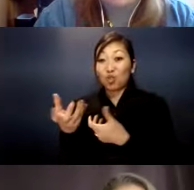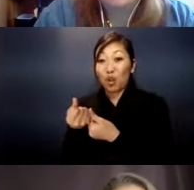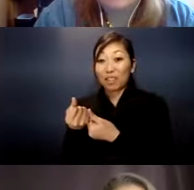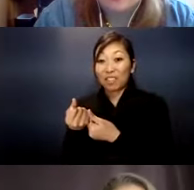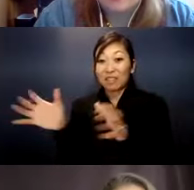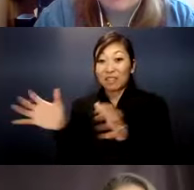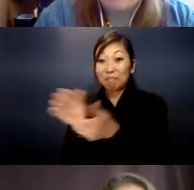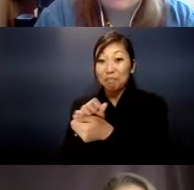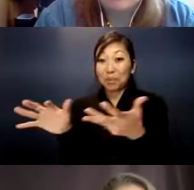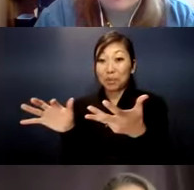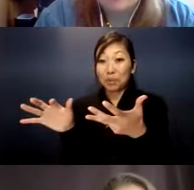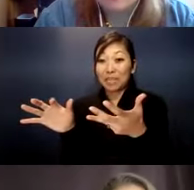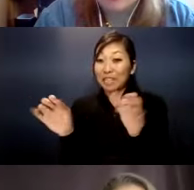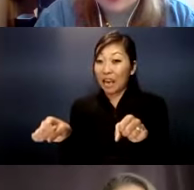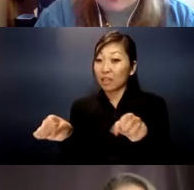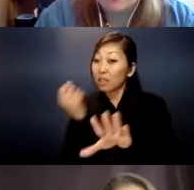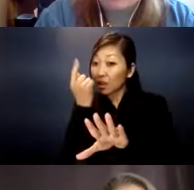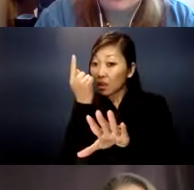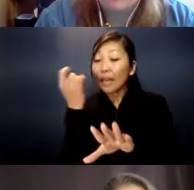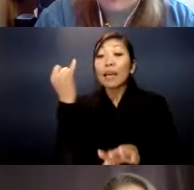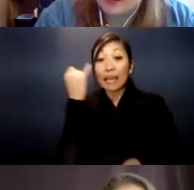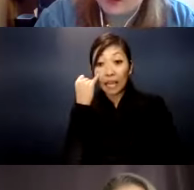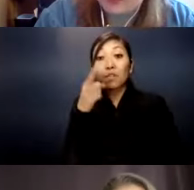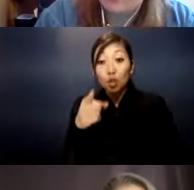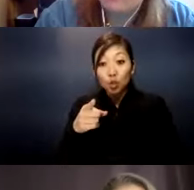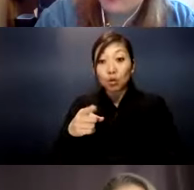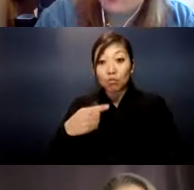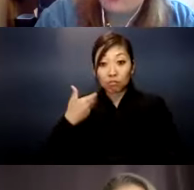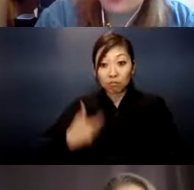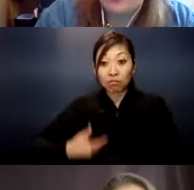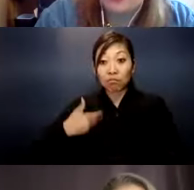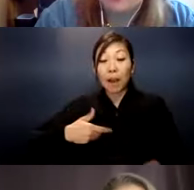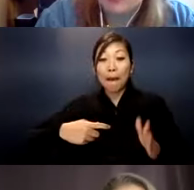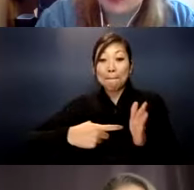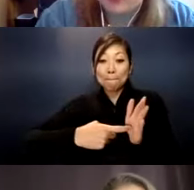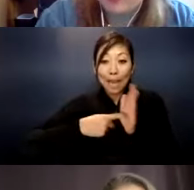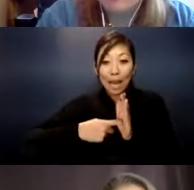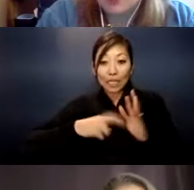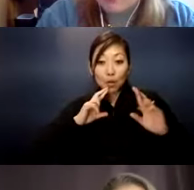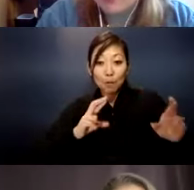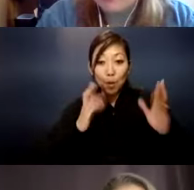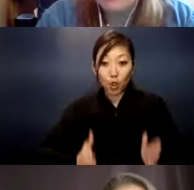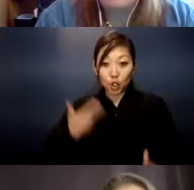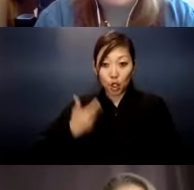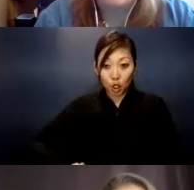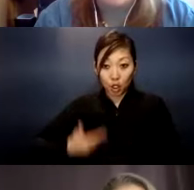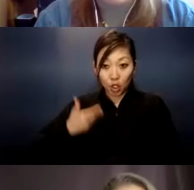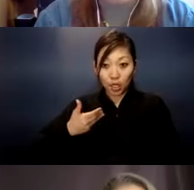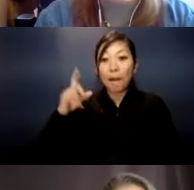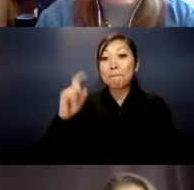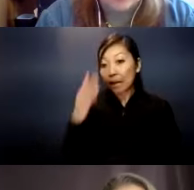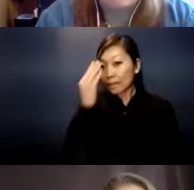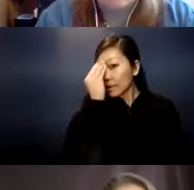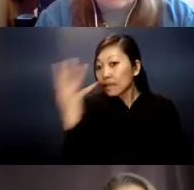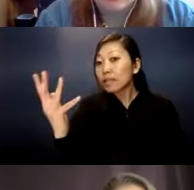be very clear with the young people that you're working with about your status as a mandated reporter, if you are one. And then if